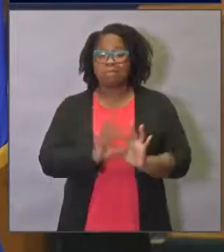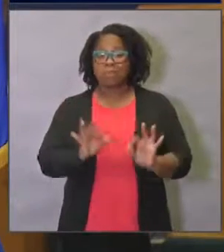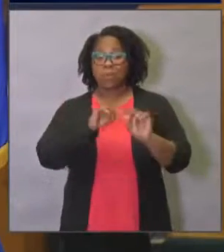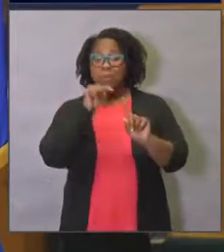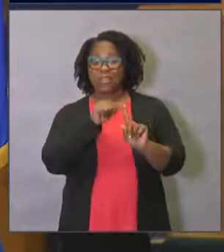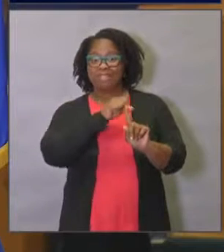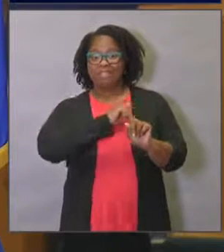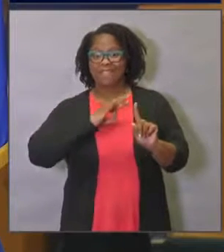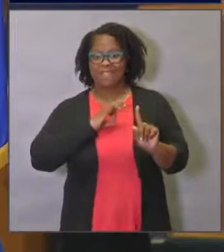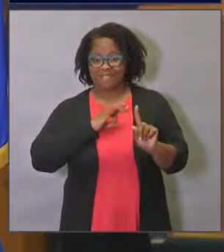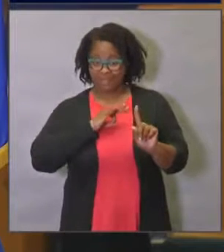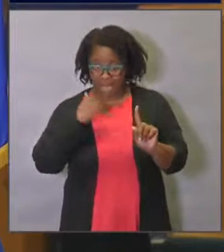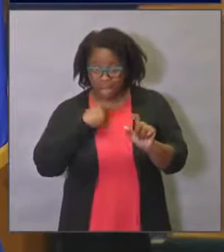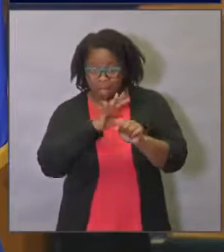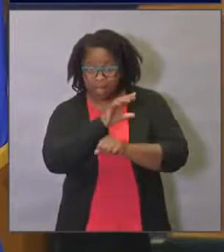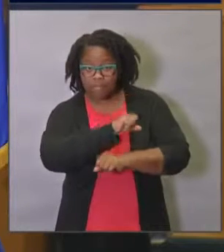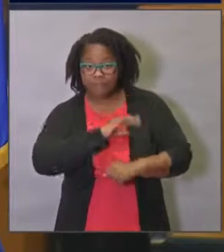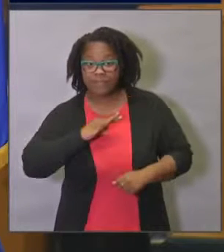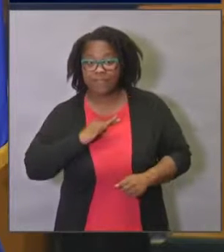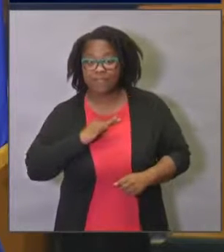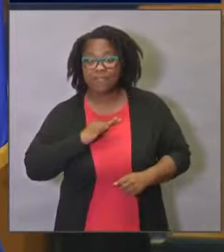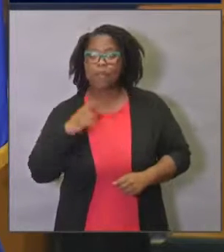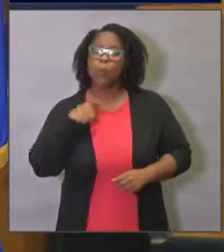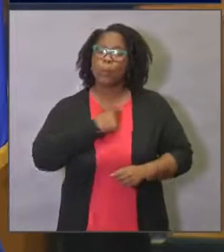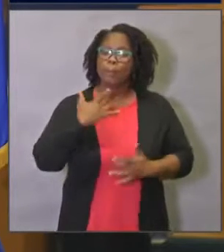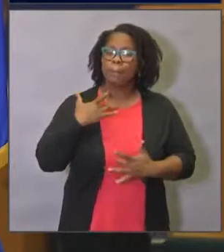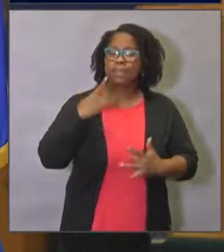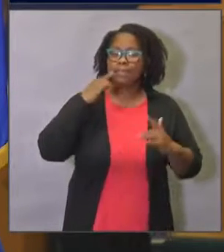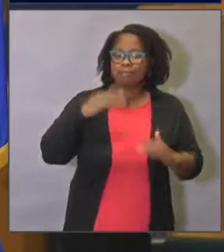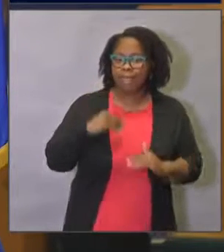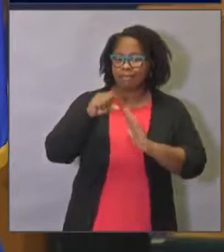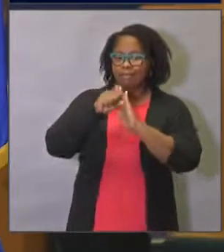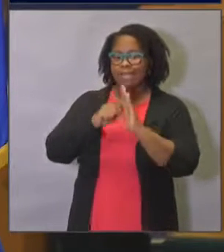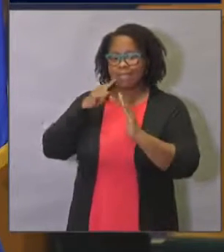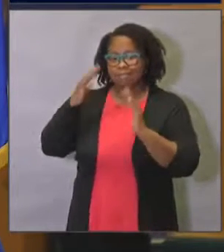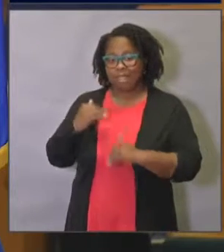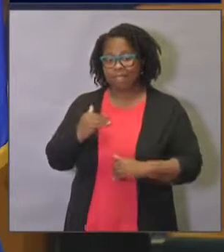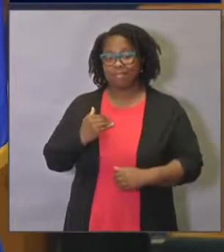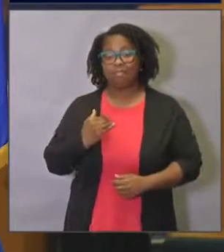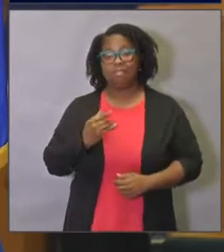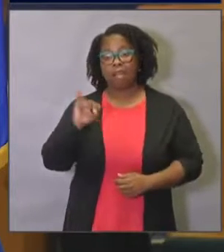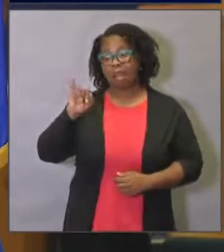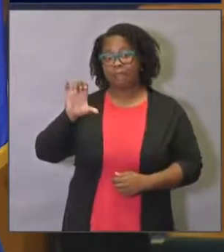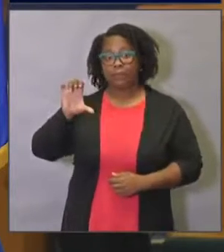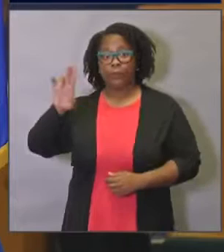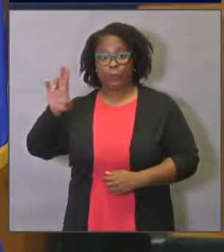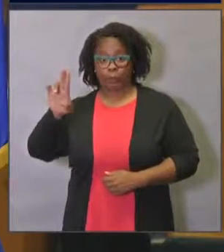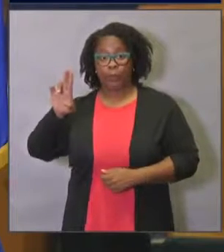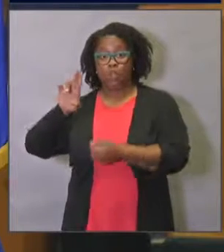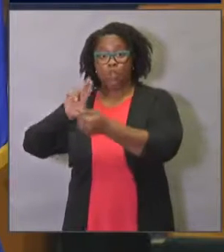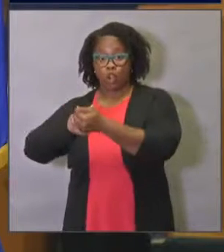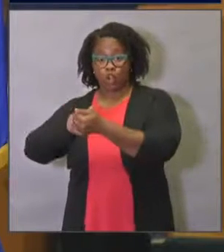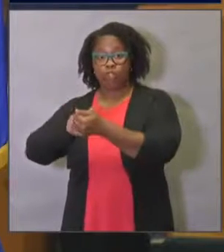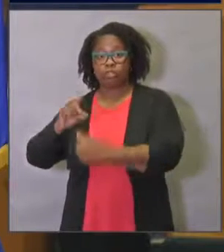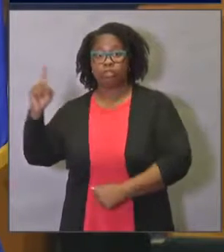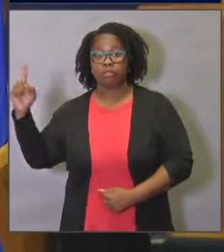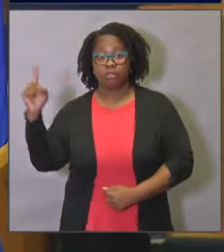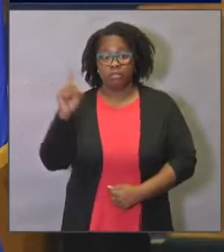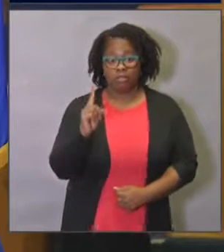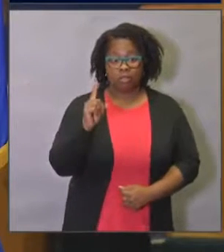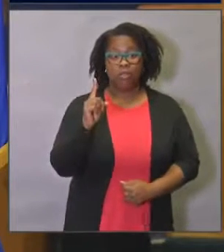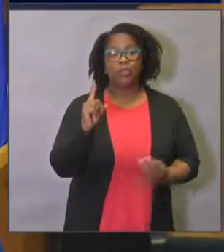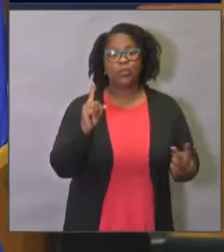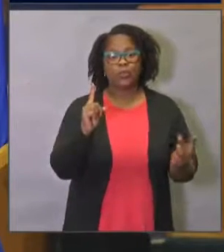And typically the state expects that one intensive care unit nurse can take care of 2